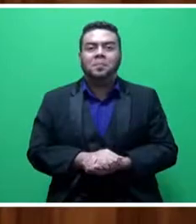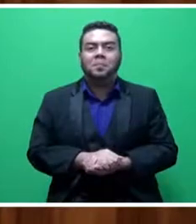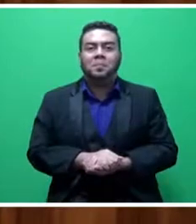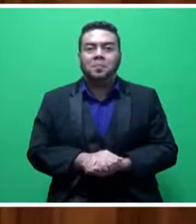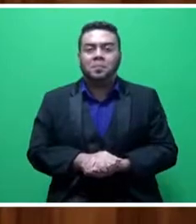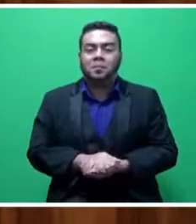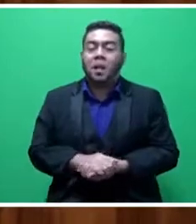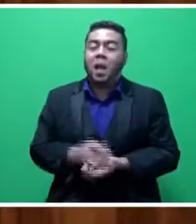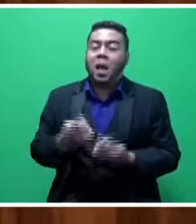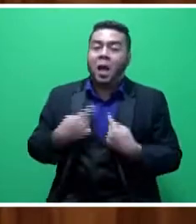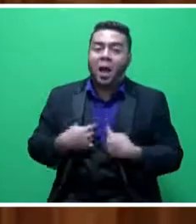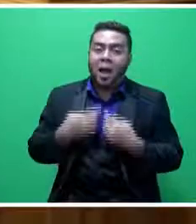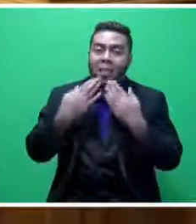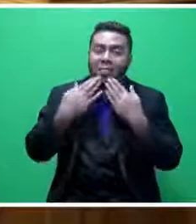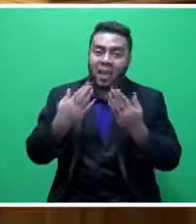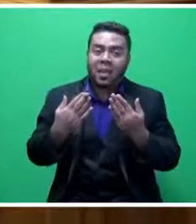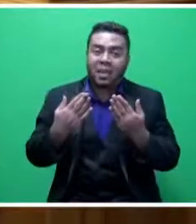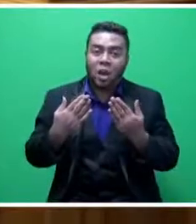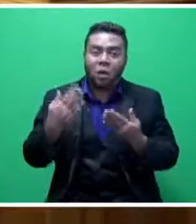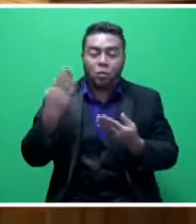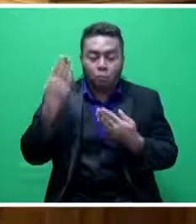I thank the